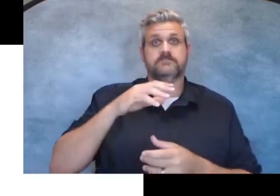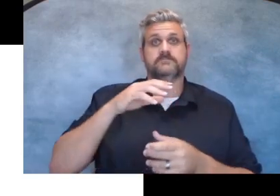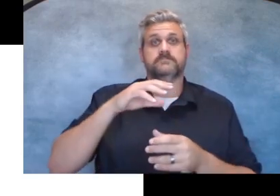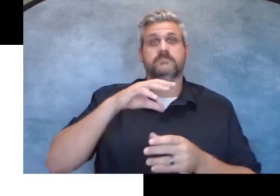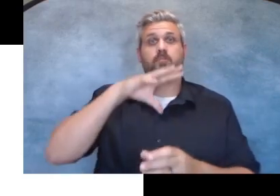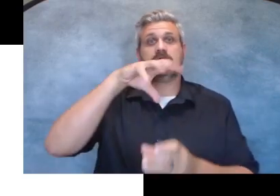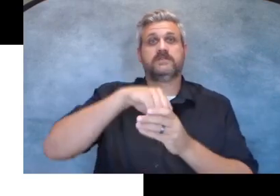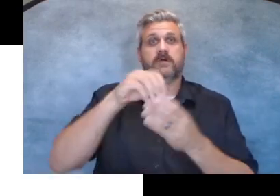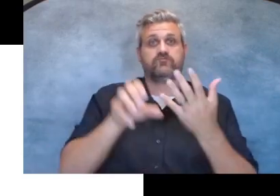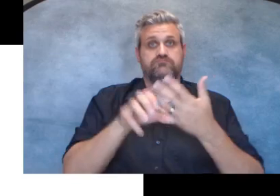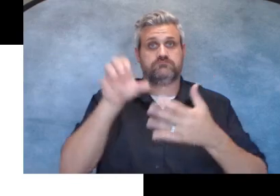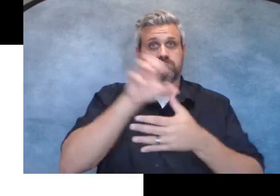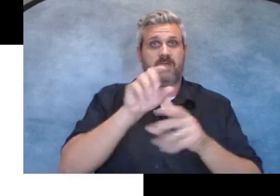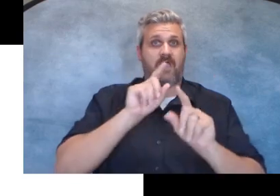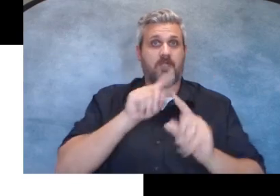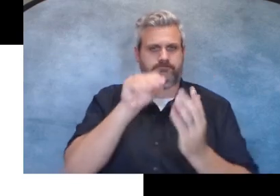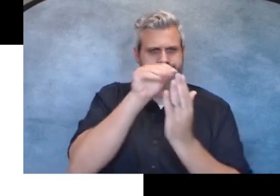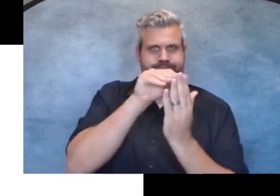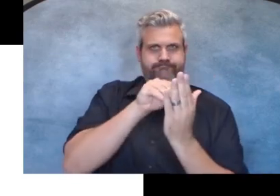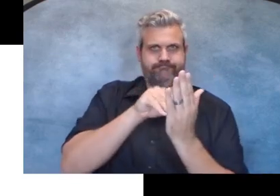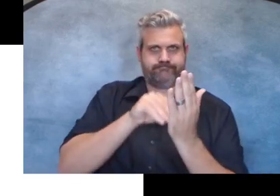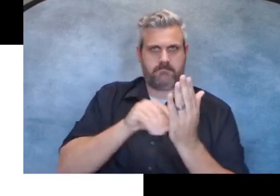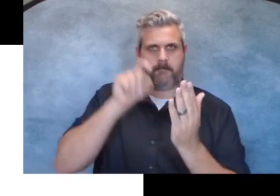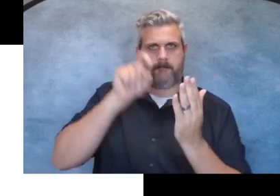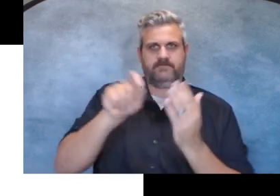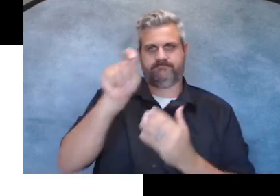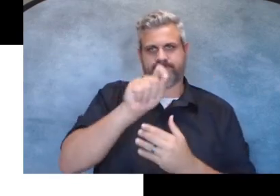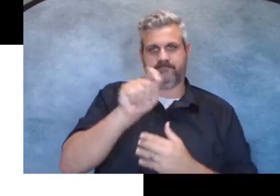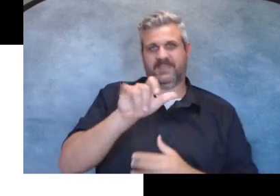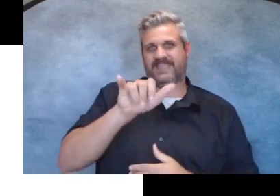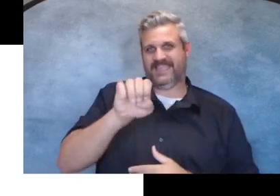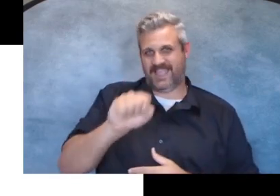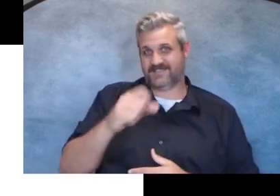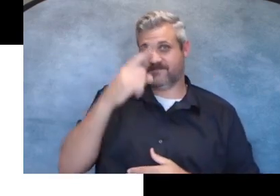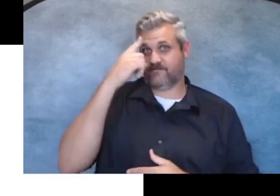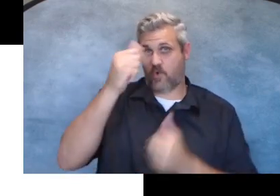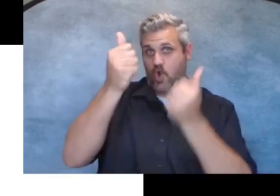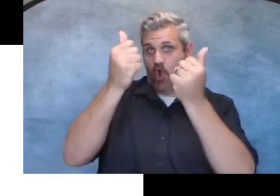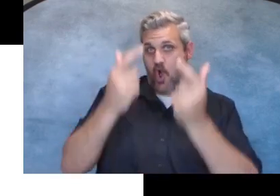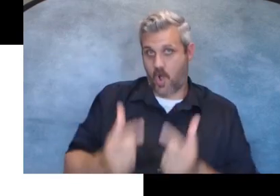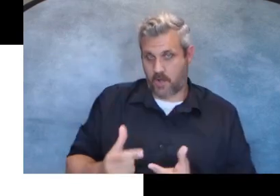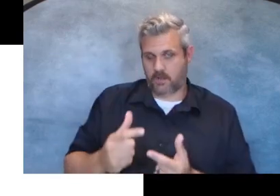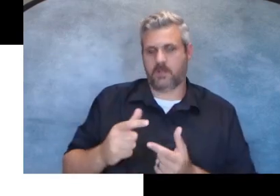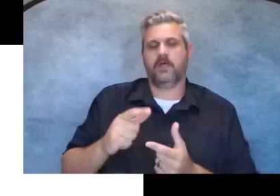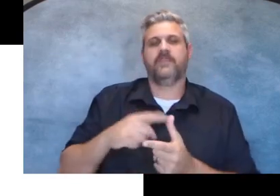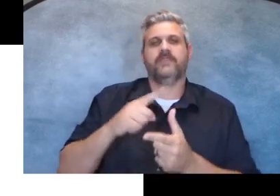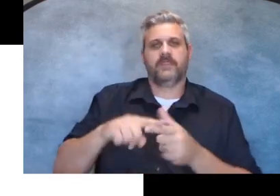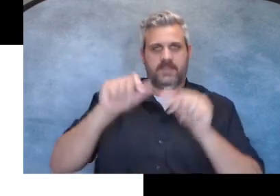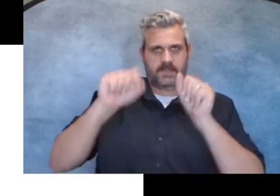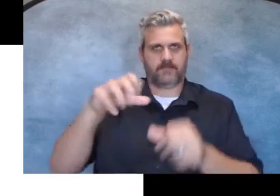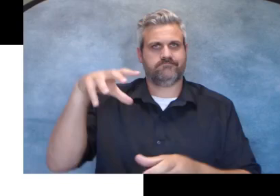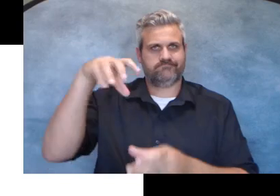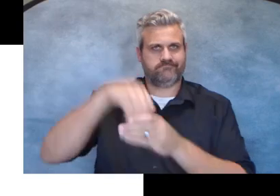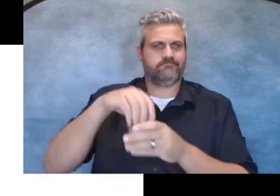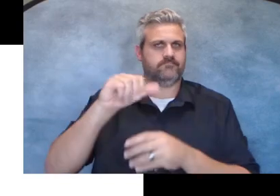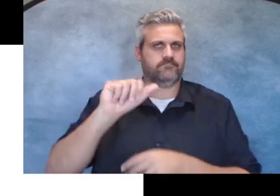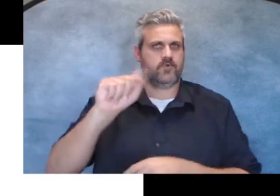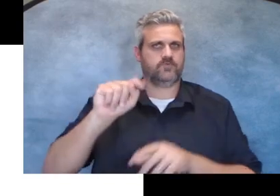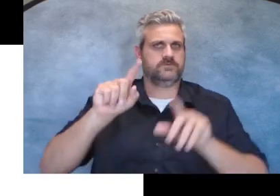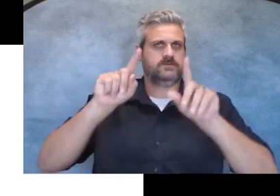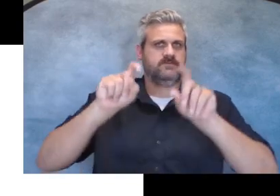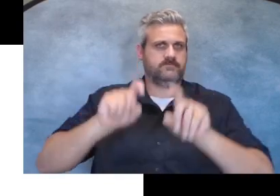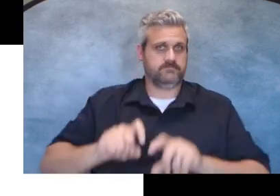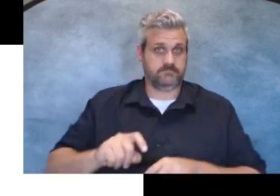participation criterion on the guidelines must be answered yes in order to be eligible to participate in alternate